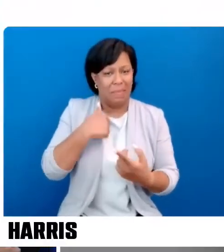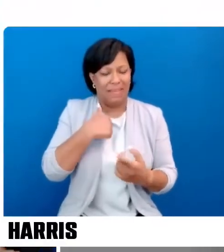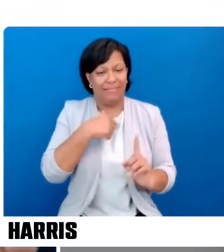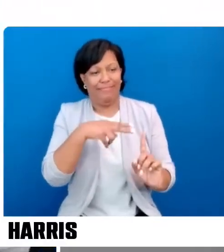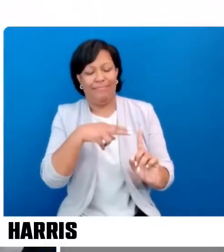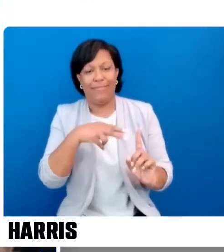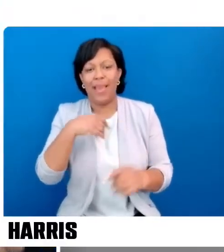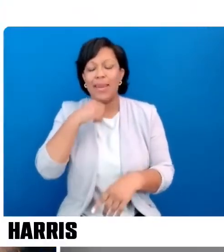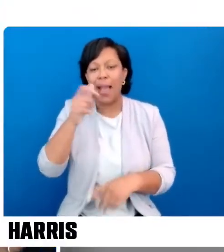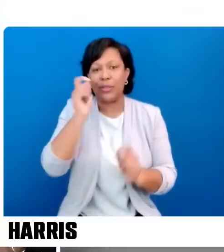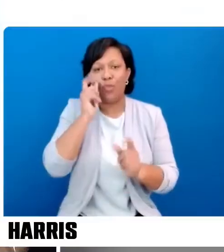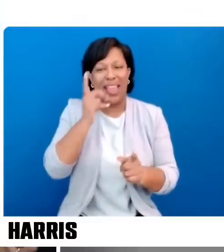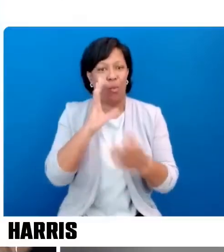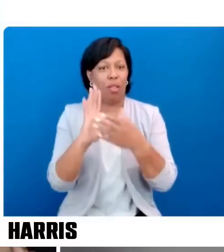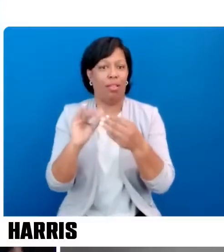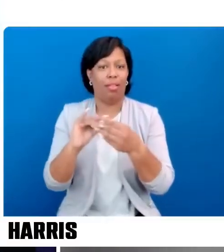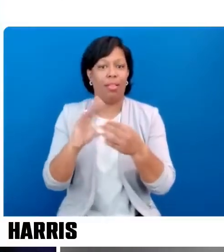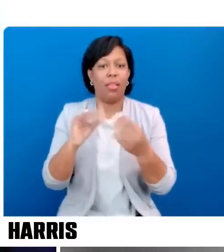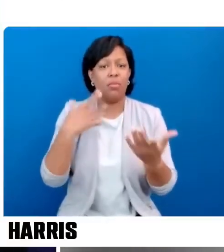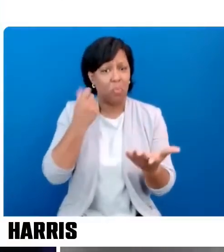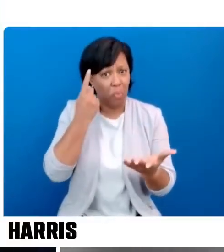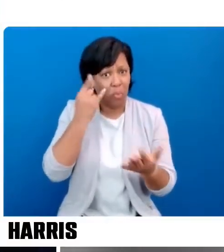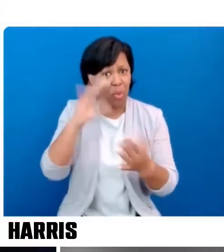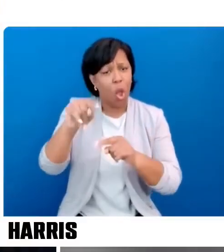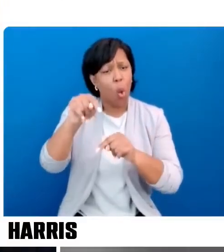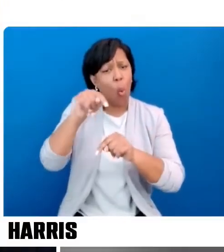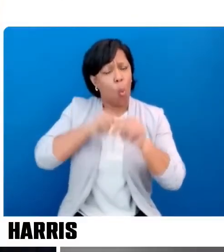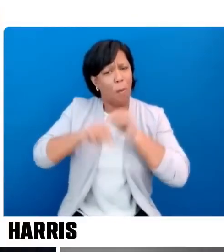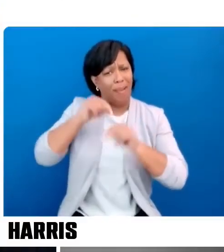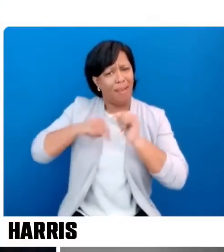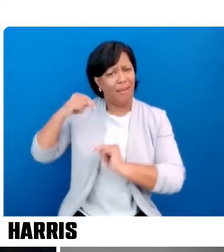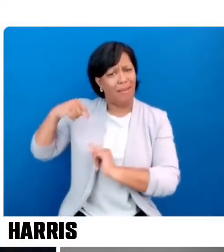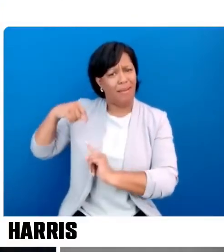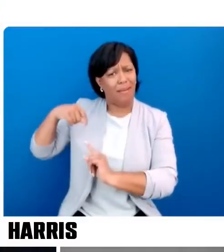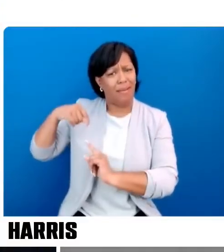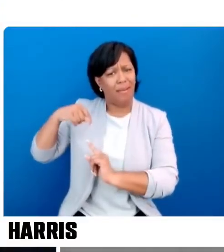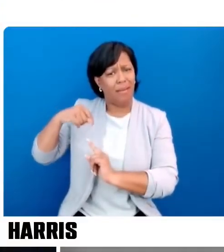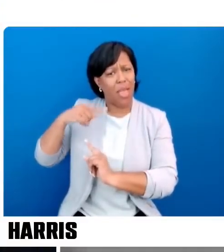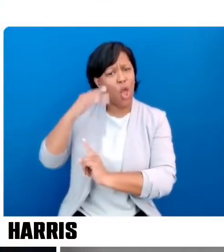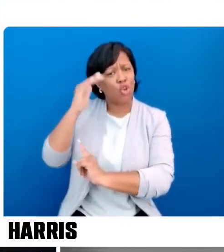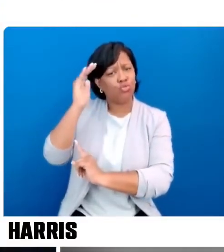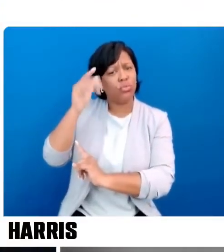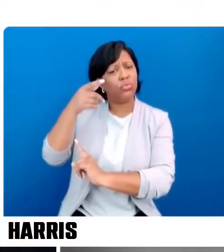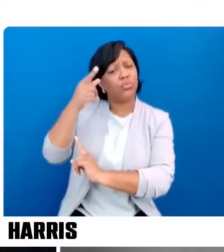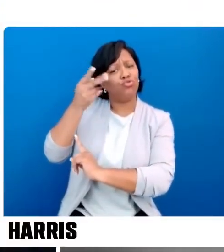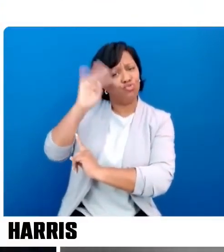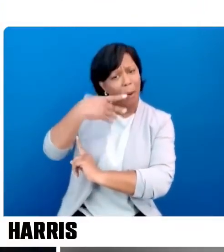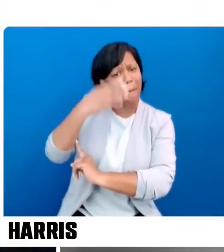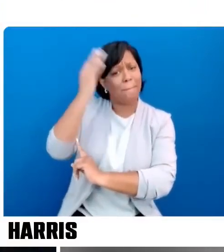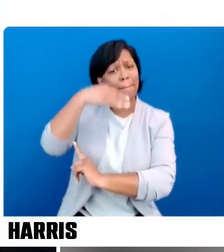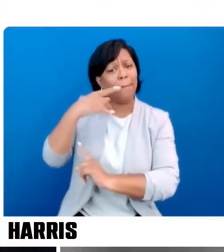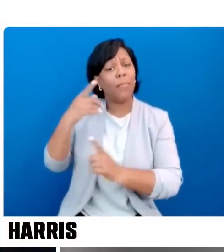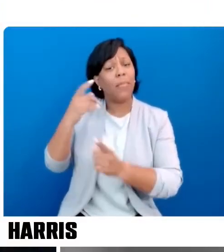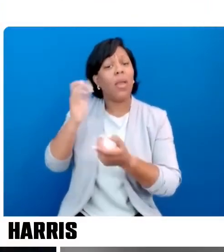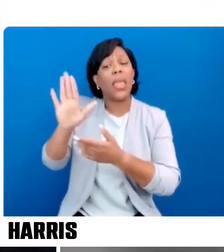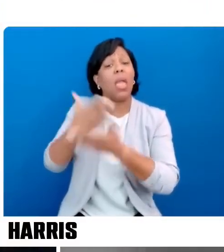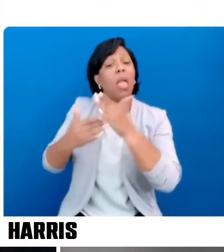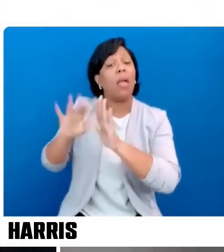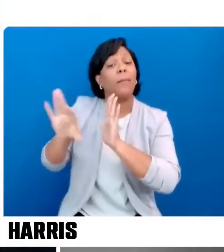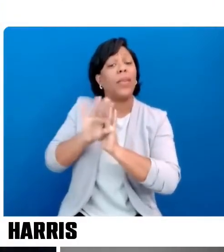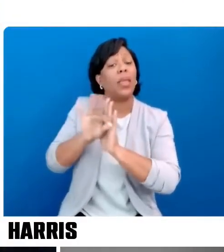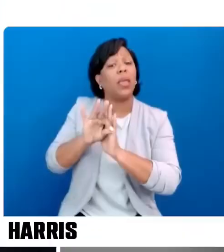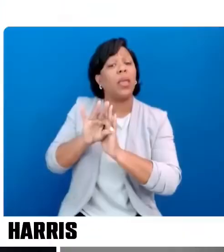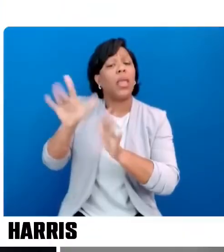here. Donald Trump hand-selected 3 members of the United States Supreme Court with the intention that they would undo